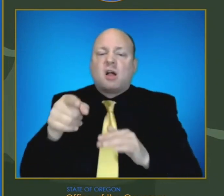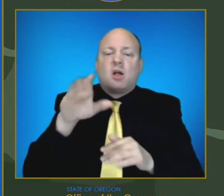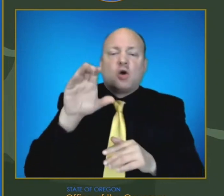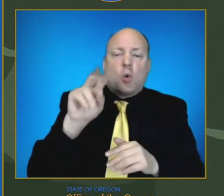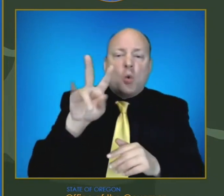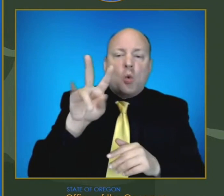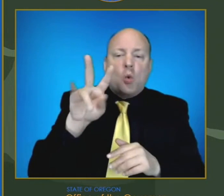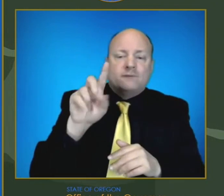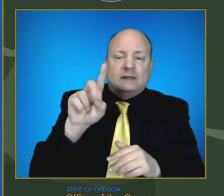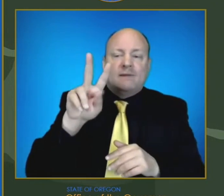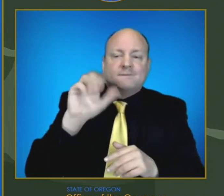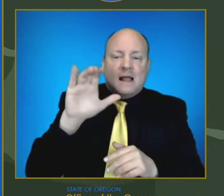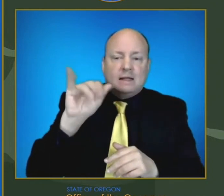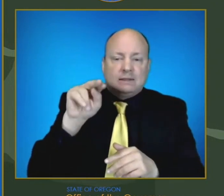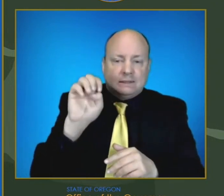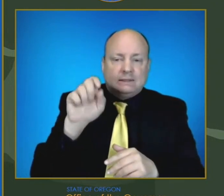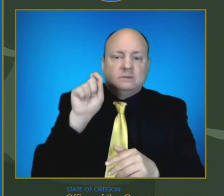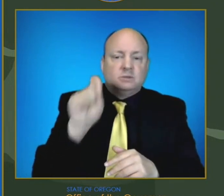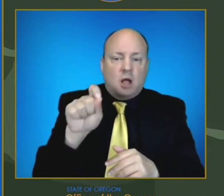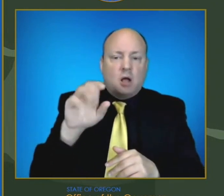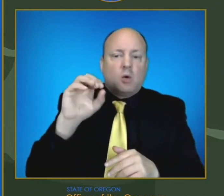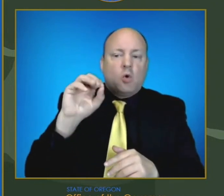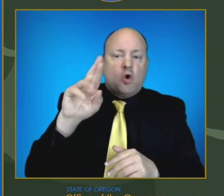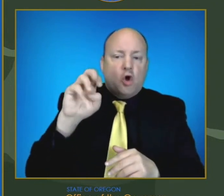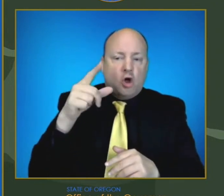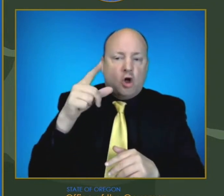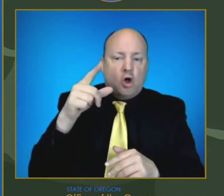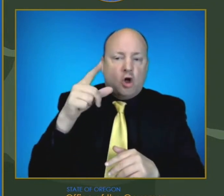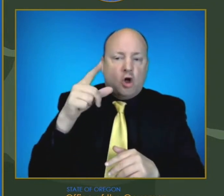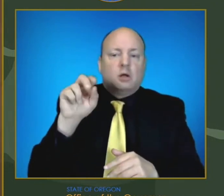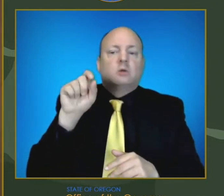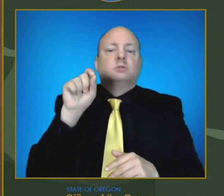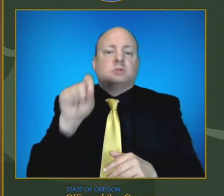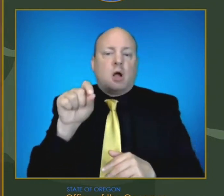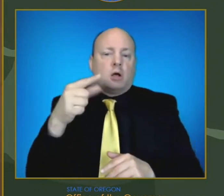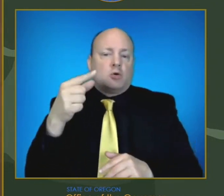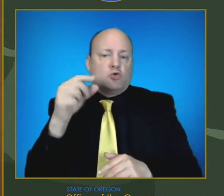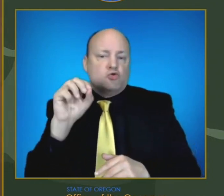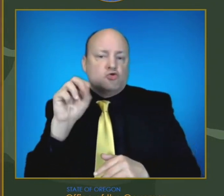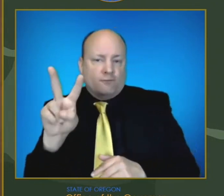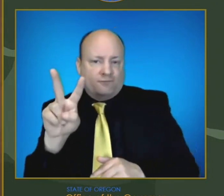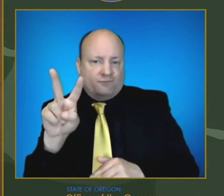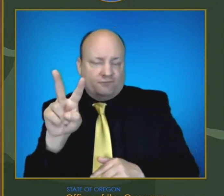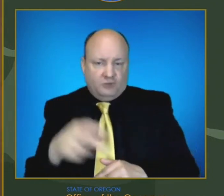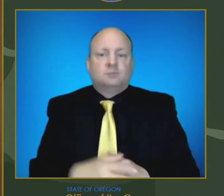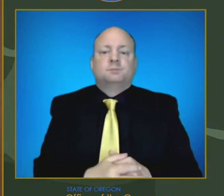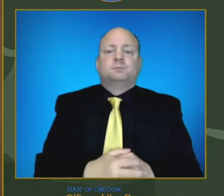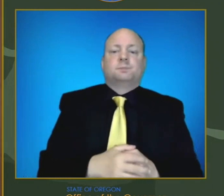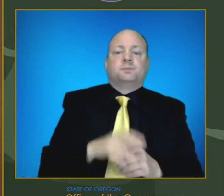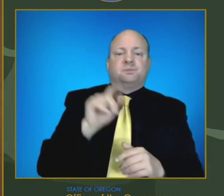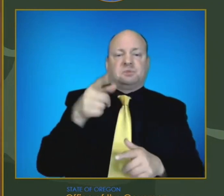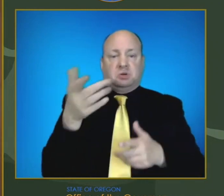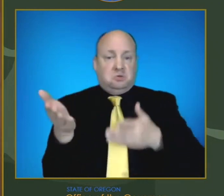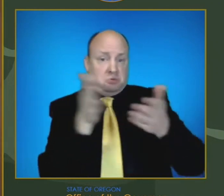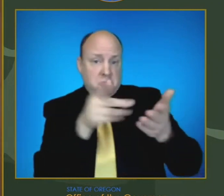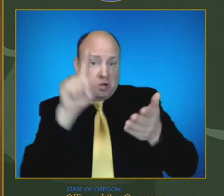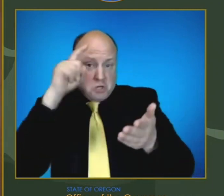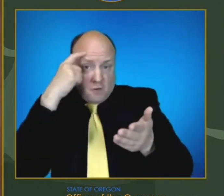vaccinated. With that, I'll turn it back to you, Governor Brown. Thank you, Director Allen. Charles,